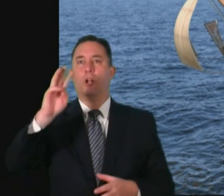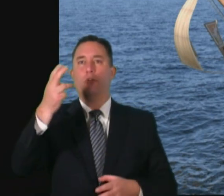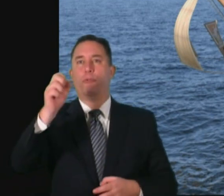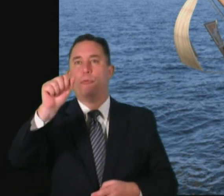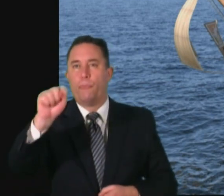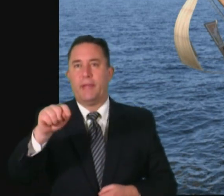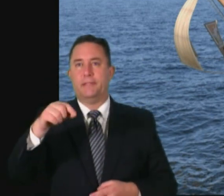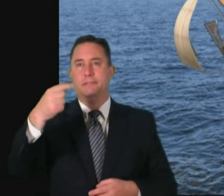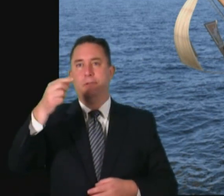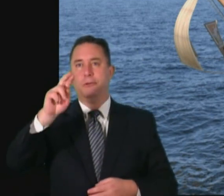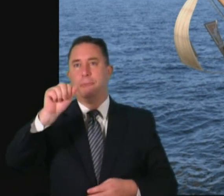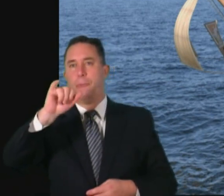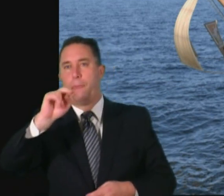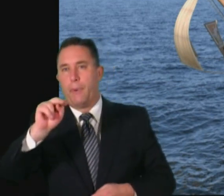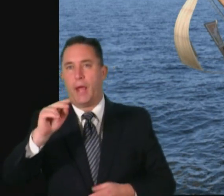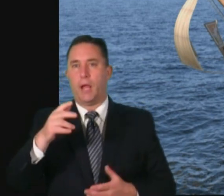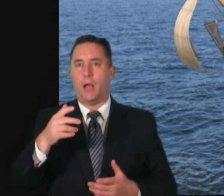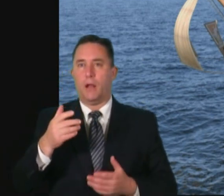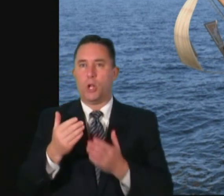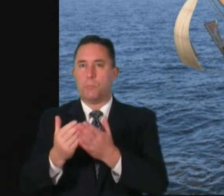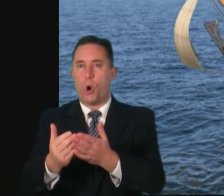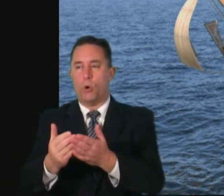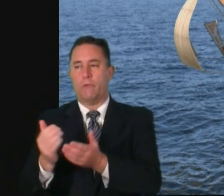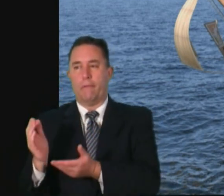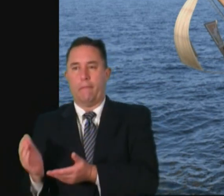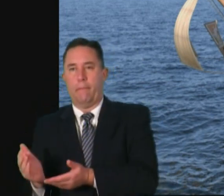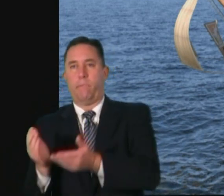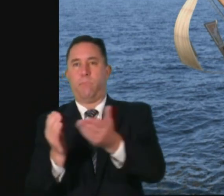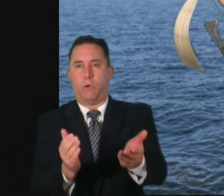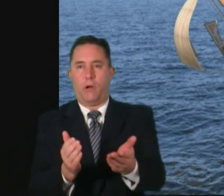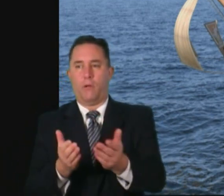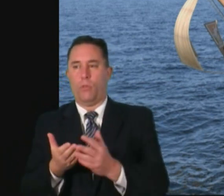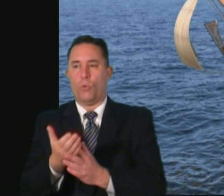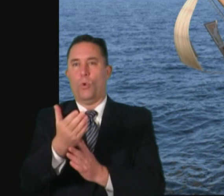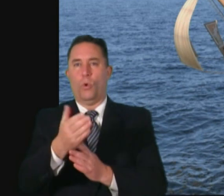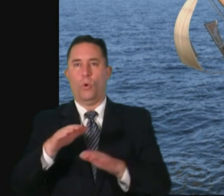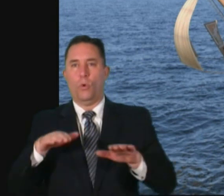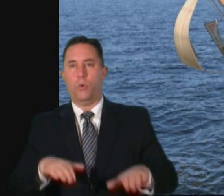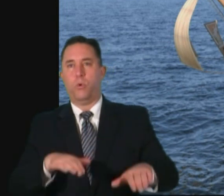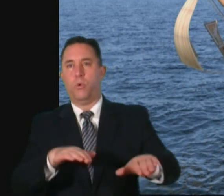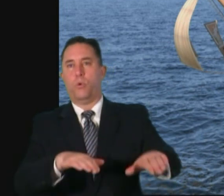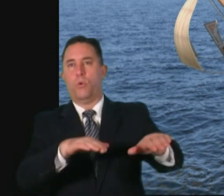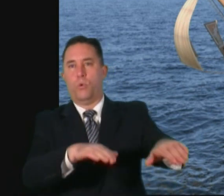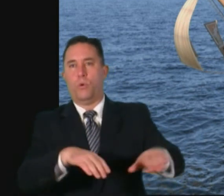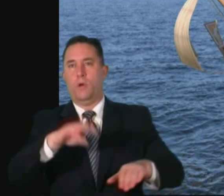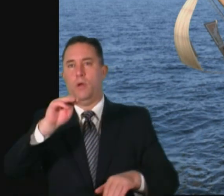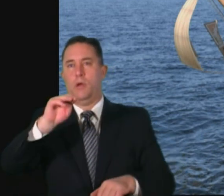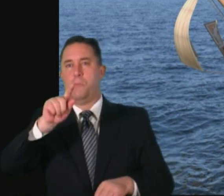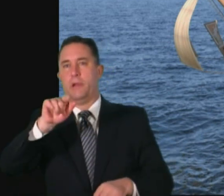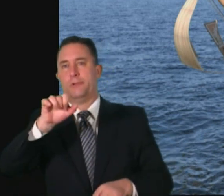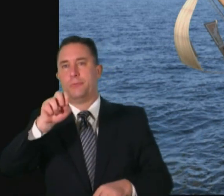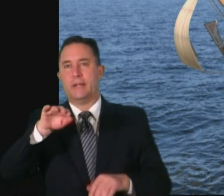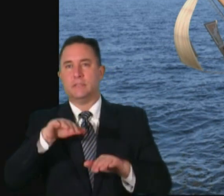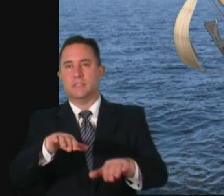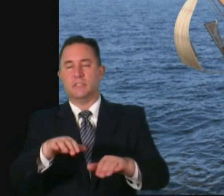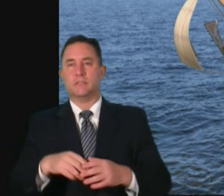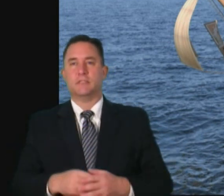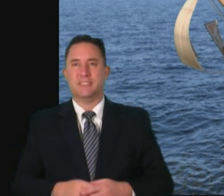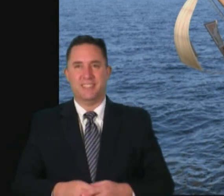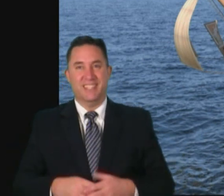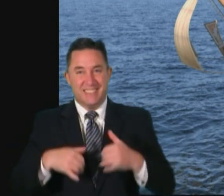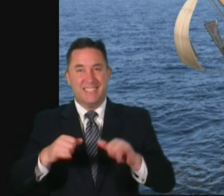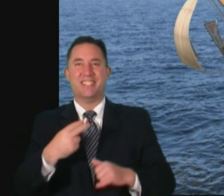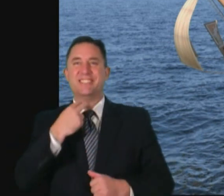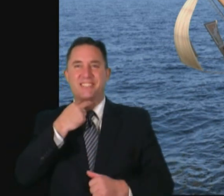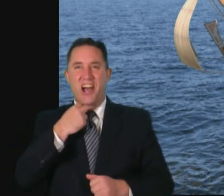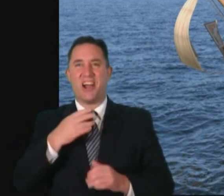of grain on this boat. And it's being carried through the ocean and the Mediterranean Sea. Looks like we're still stuck on the